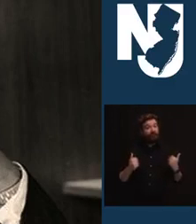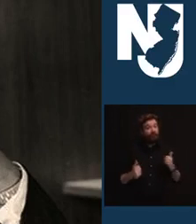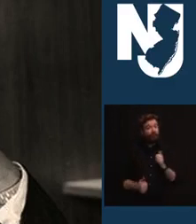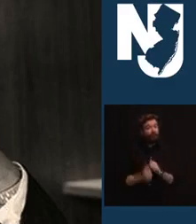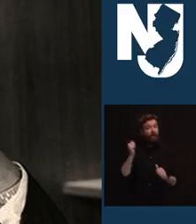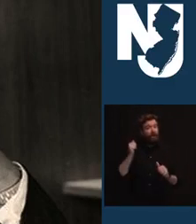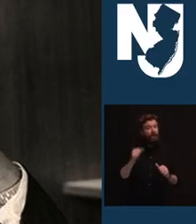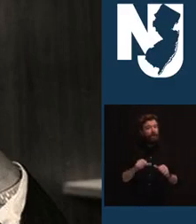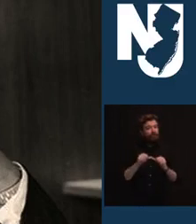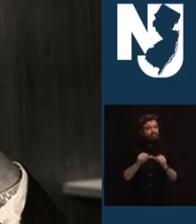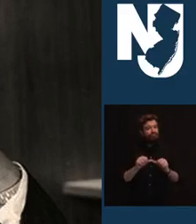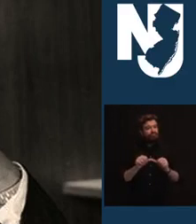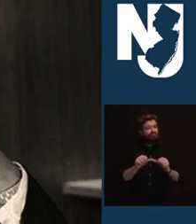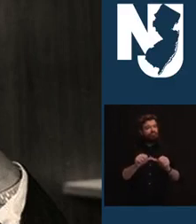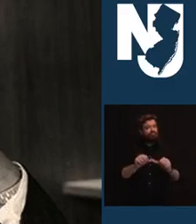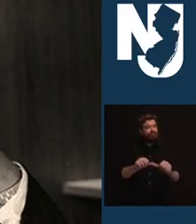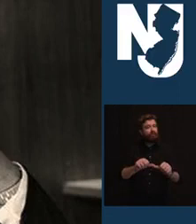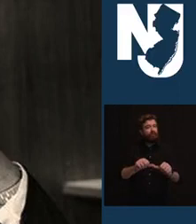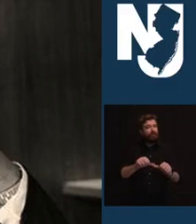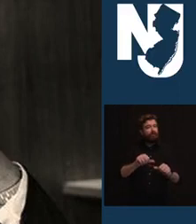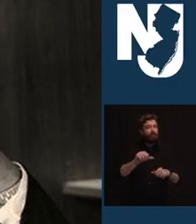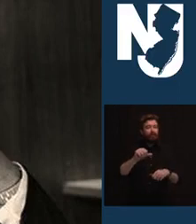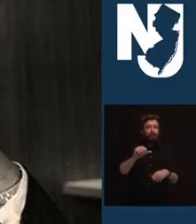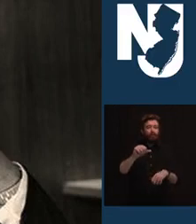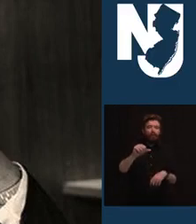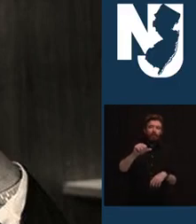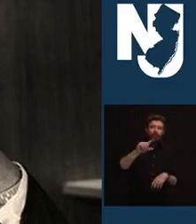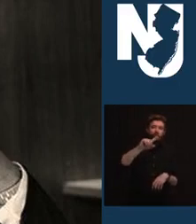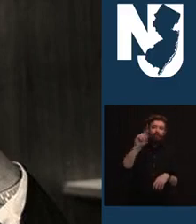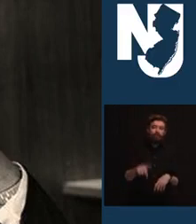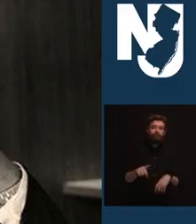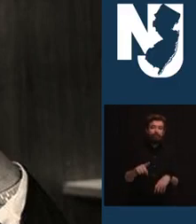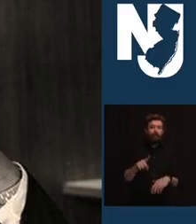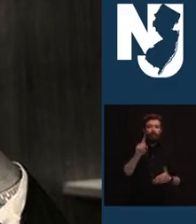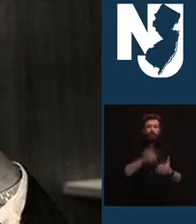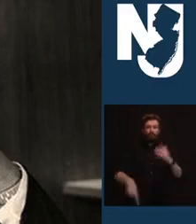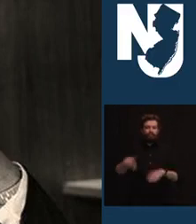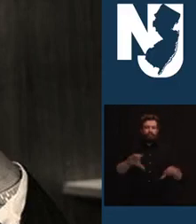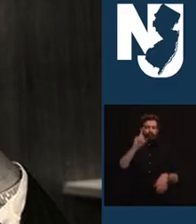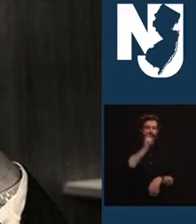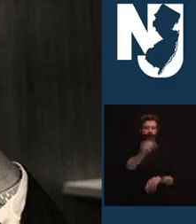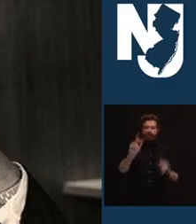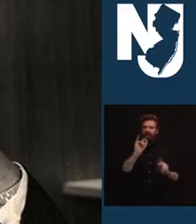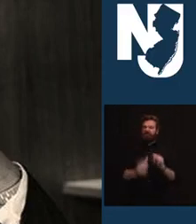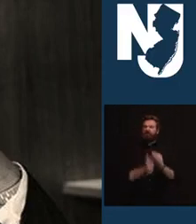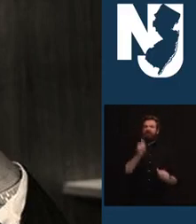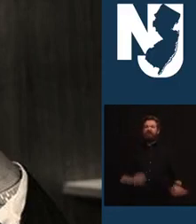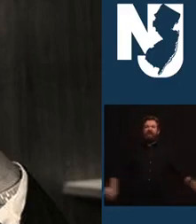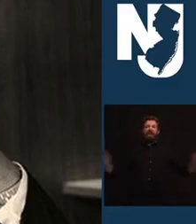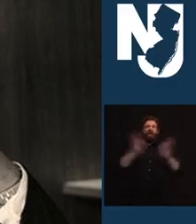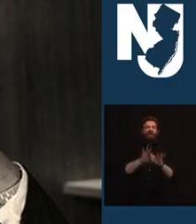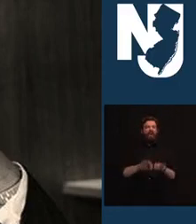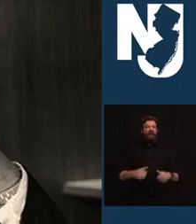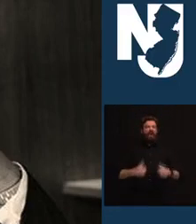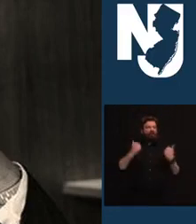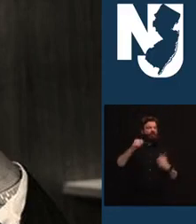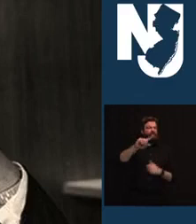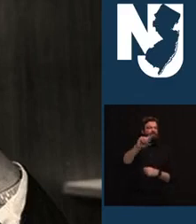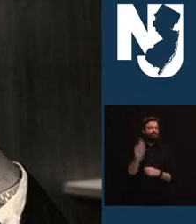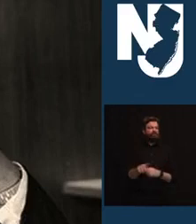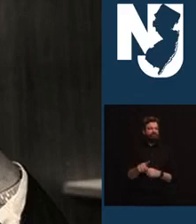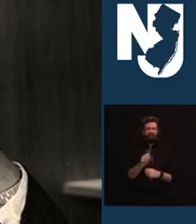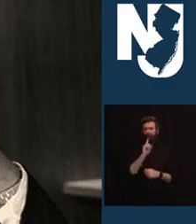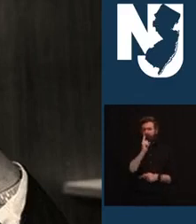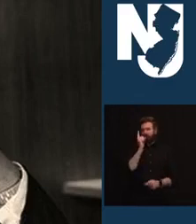question is, what are you doing for others?" That says it all. Tammy and I, in a